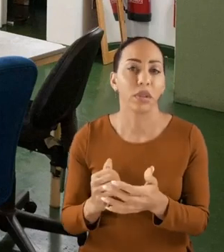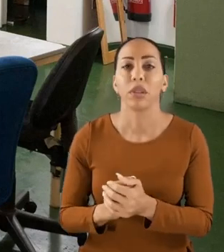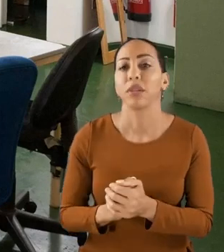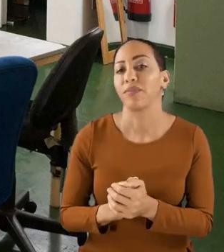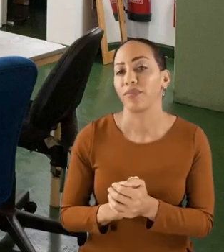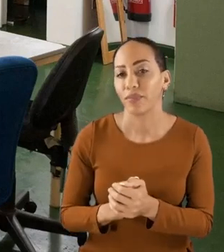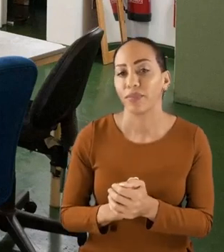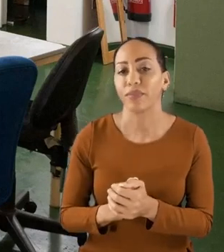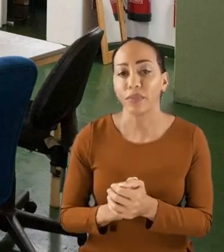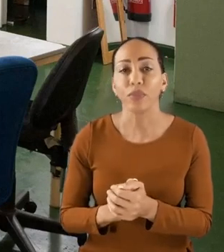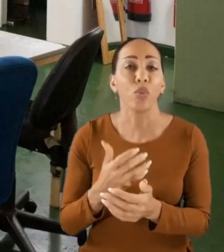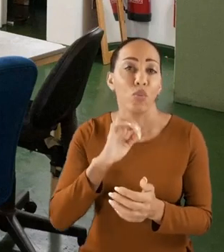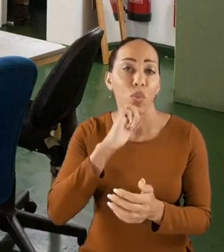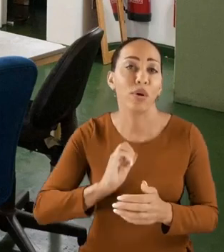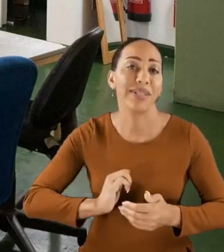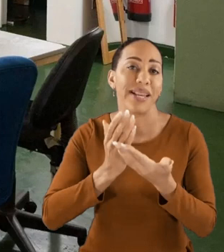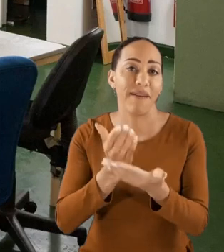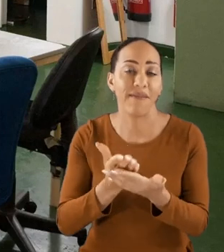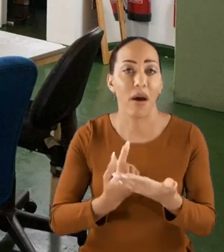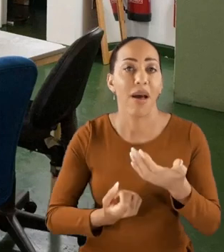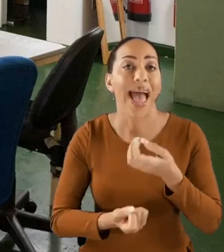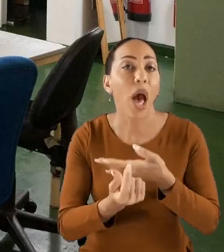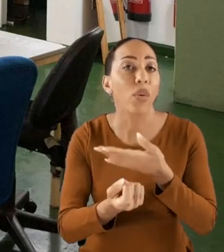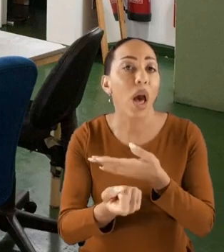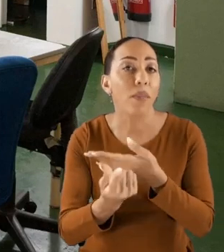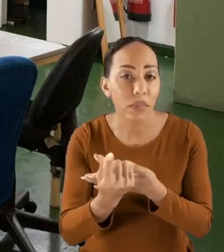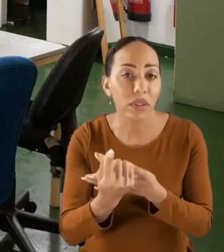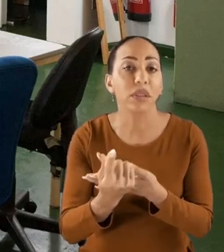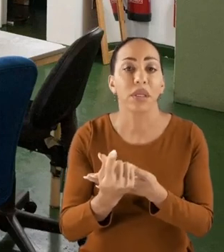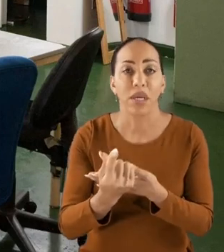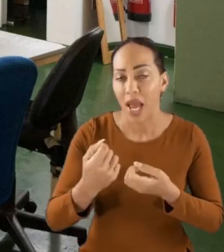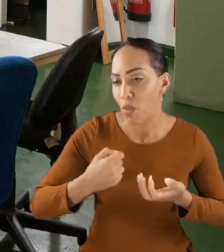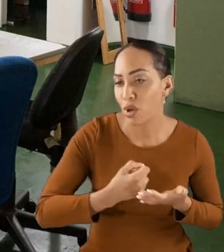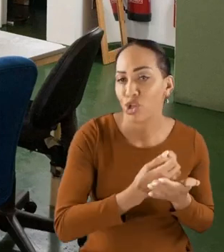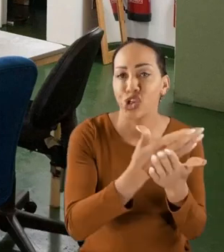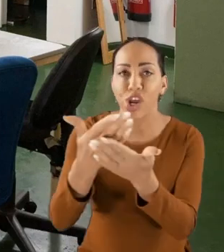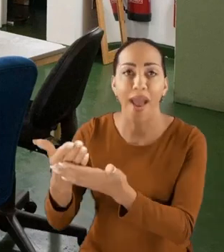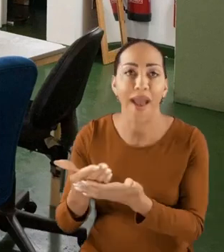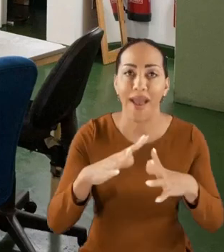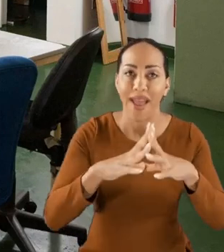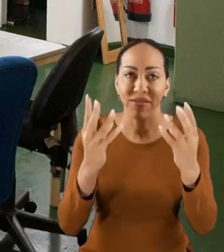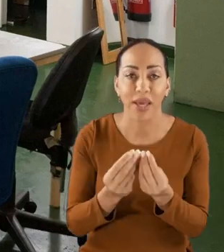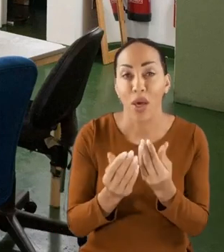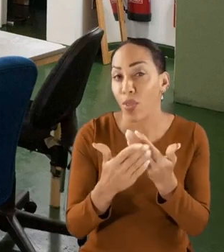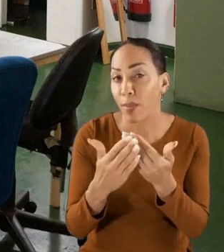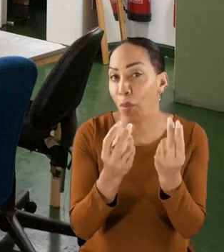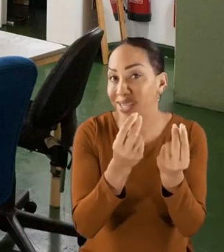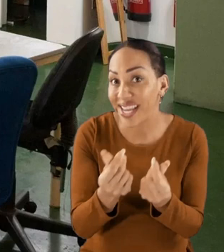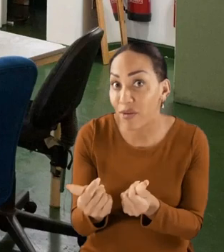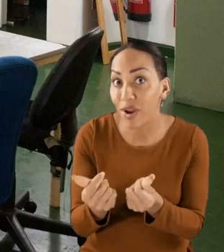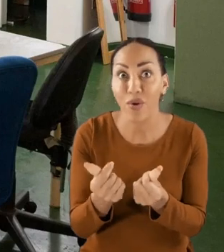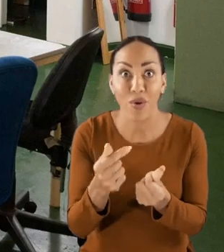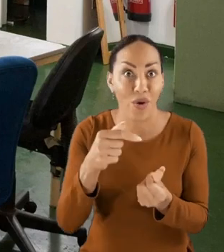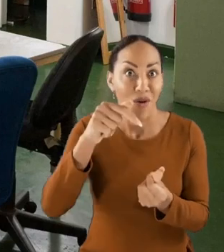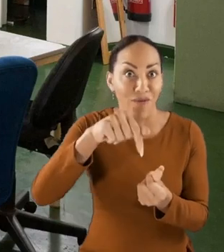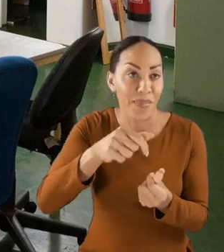Online, to really deliver some outcomes and some opportunities to share everything that's generated. So the more material, the more